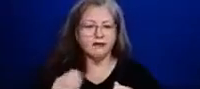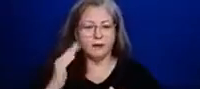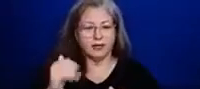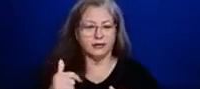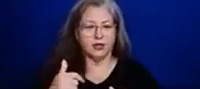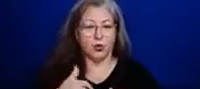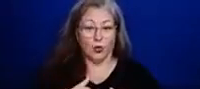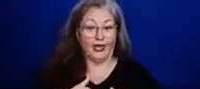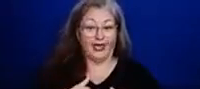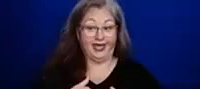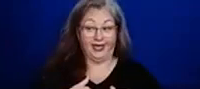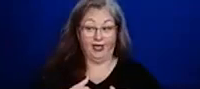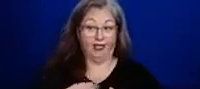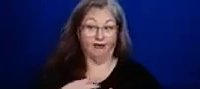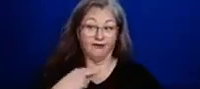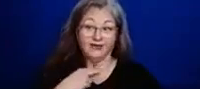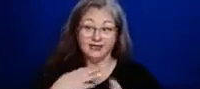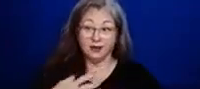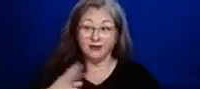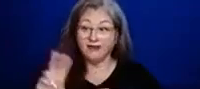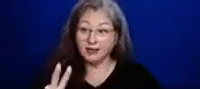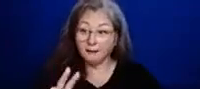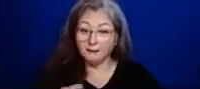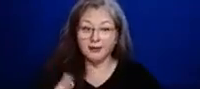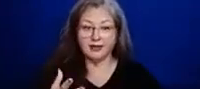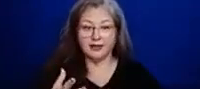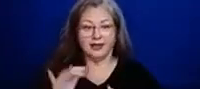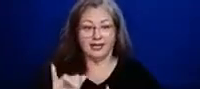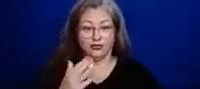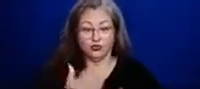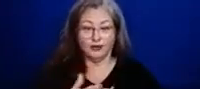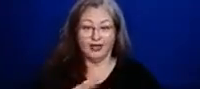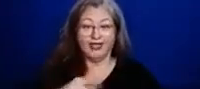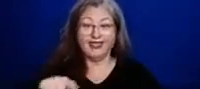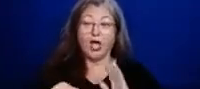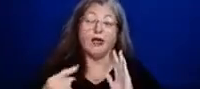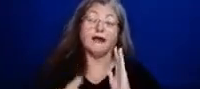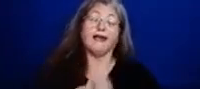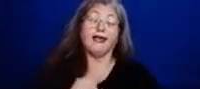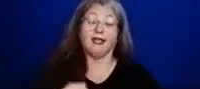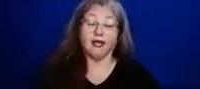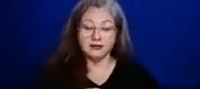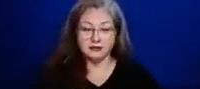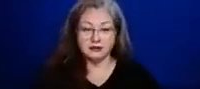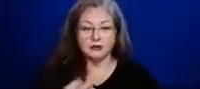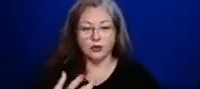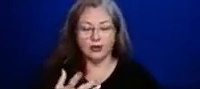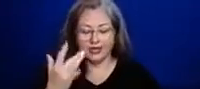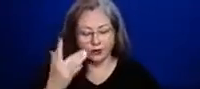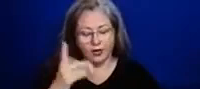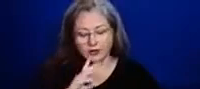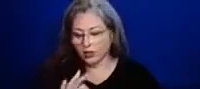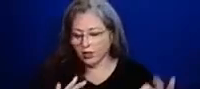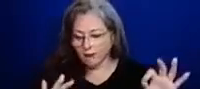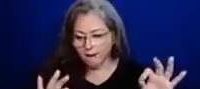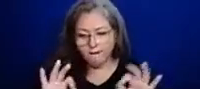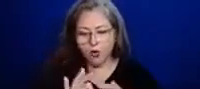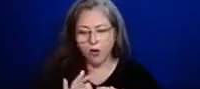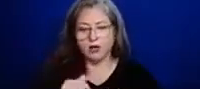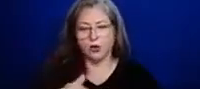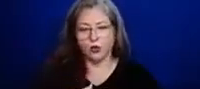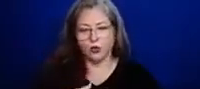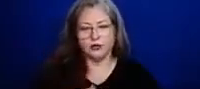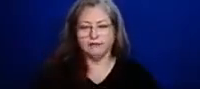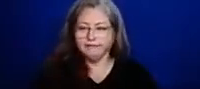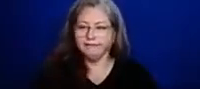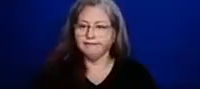the ones that are killing. And that's the fact, they are killing us. So that's why it's very important to do